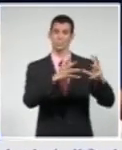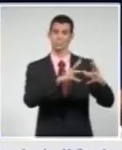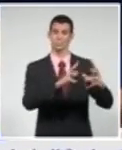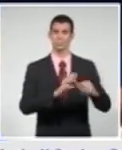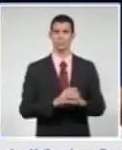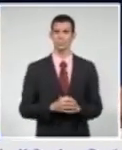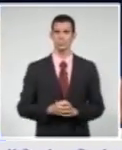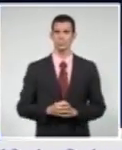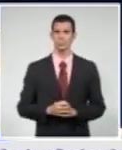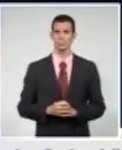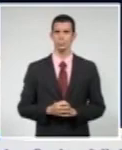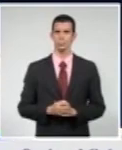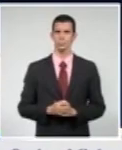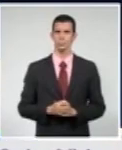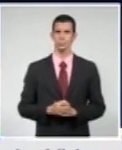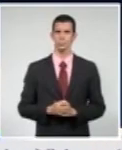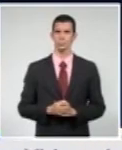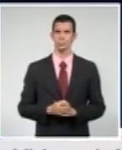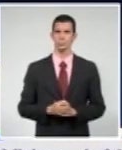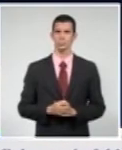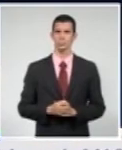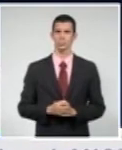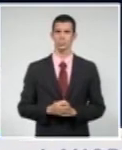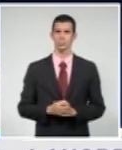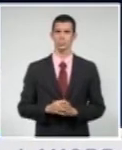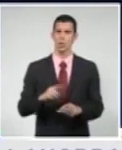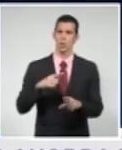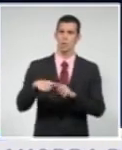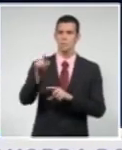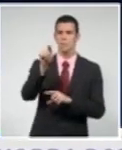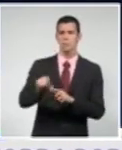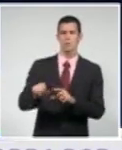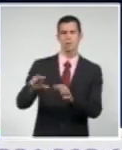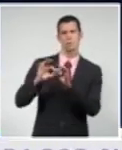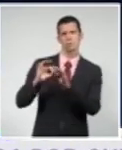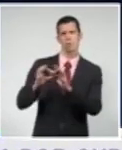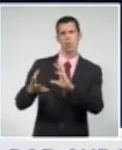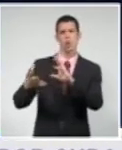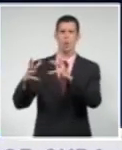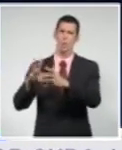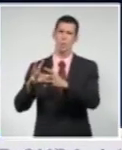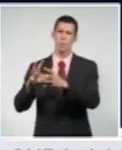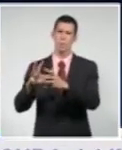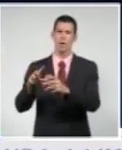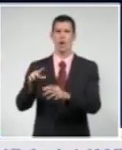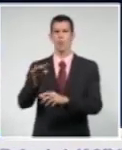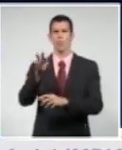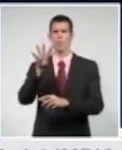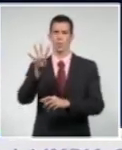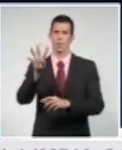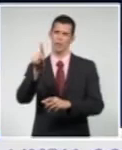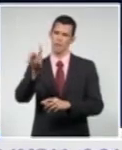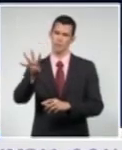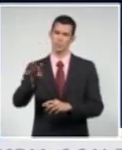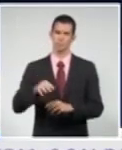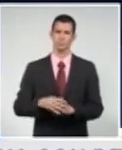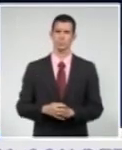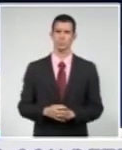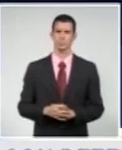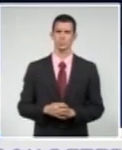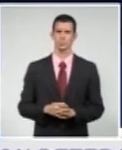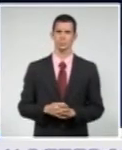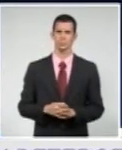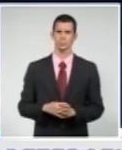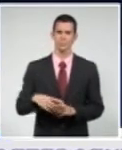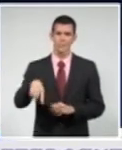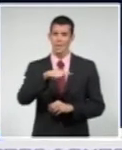4 passed from serious to closely monitored, while 2 new patients joined